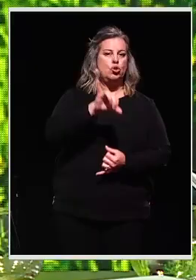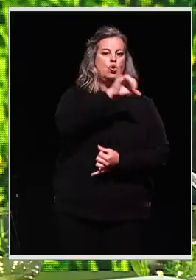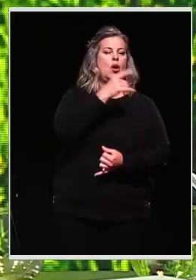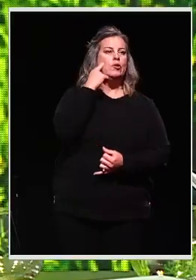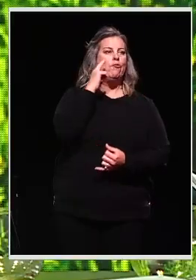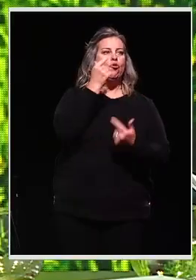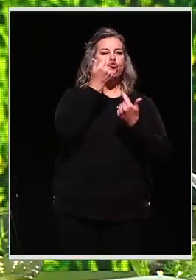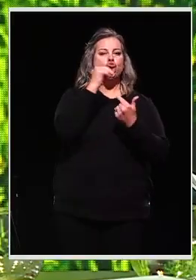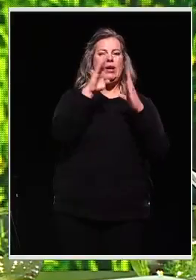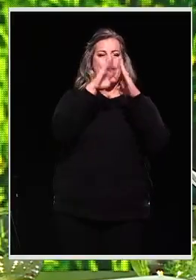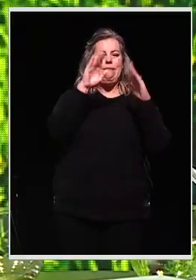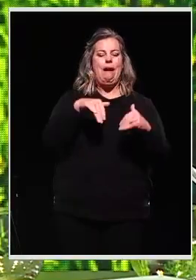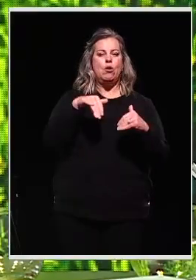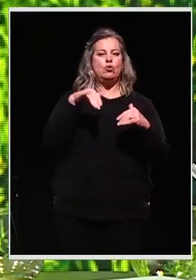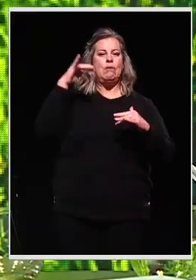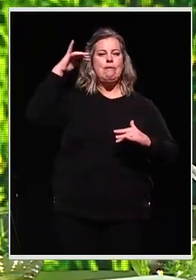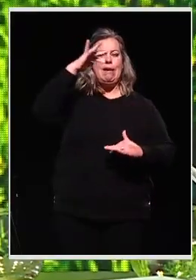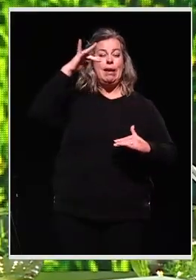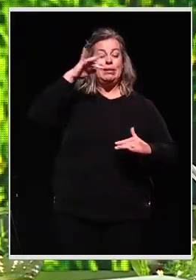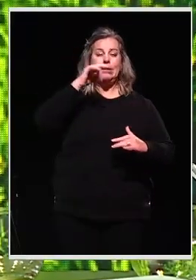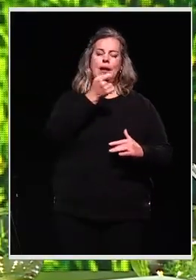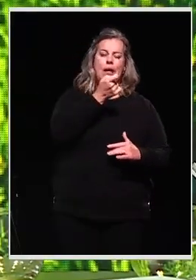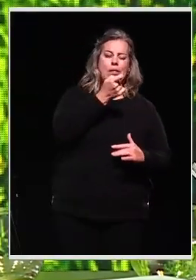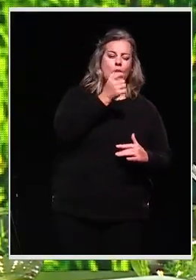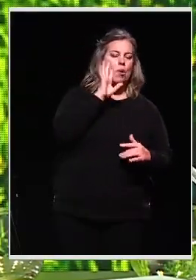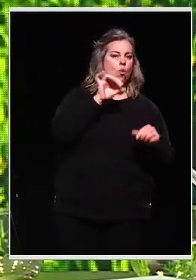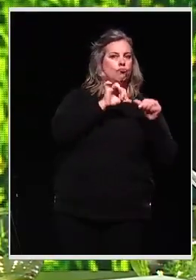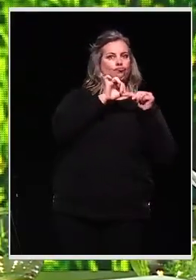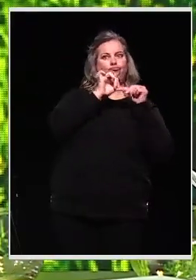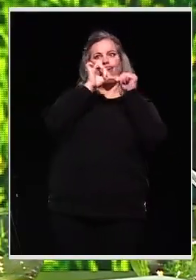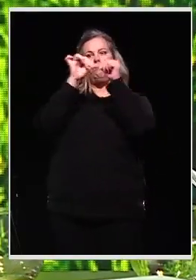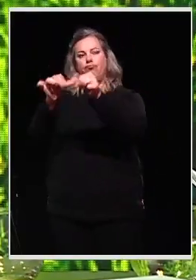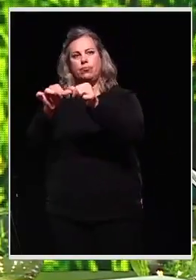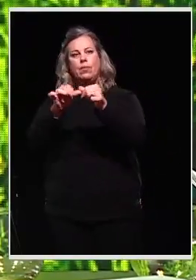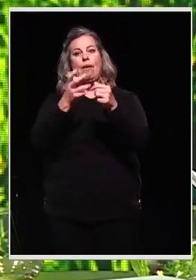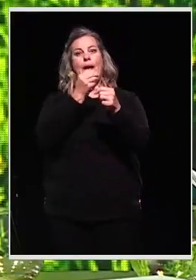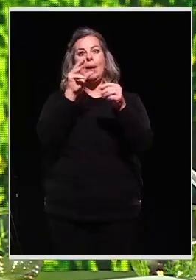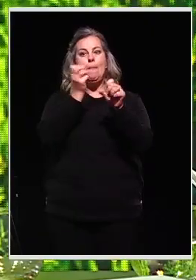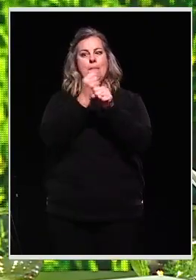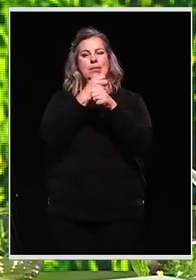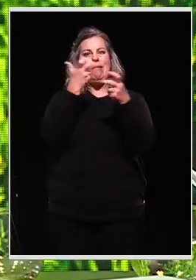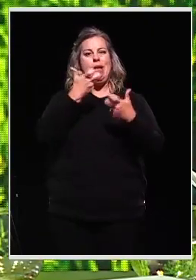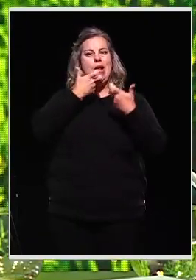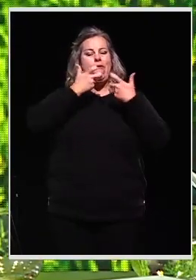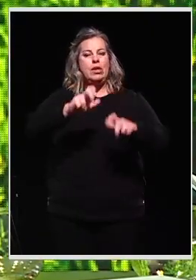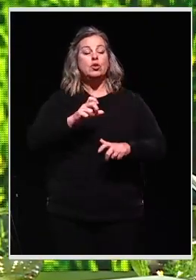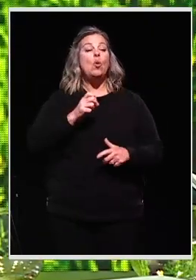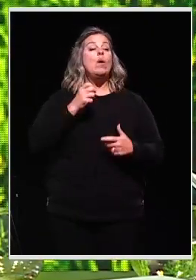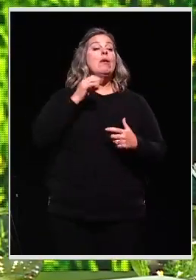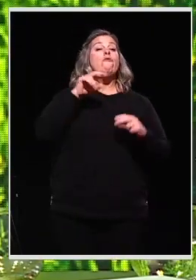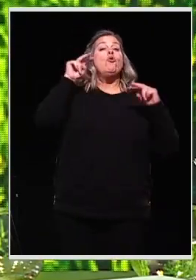long way, and it's kind of dangerous because it brings about a lot of heating. And in fact, if you look at global models, they would say